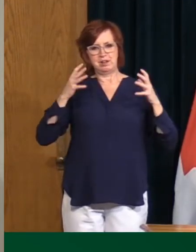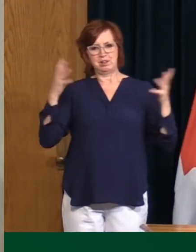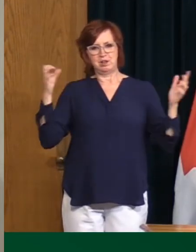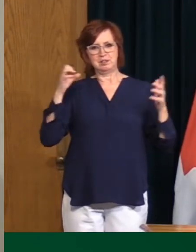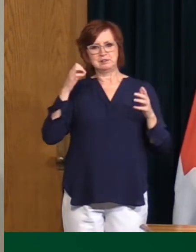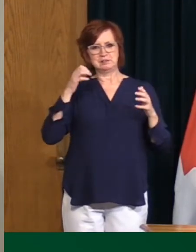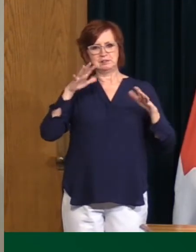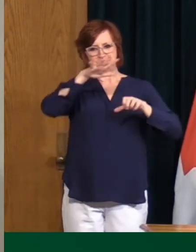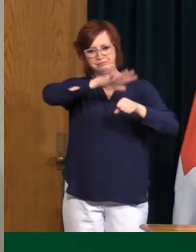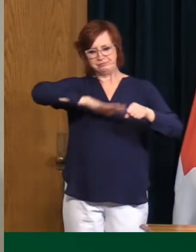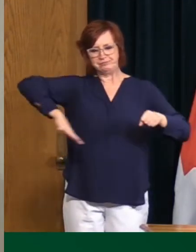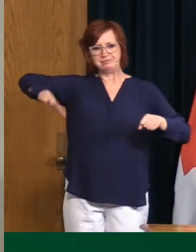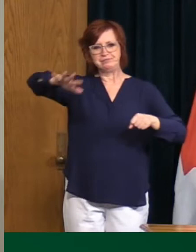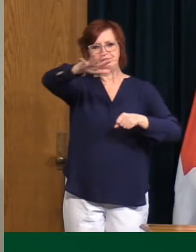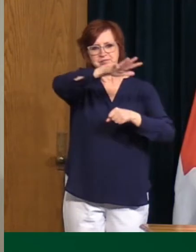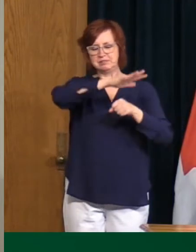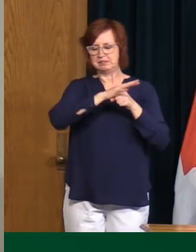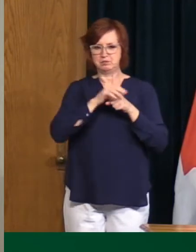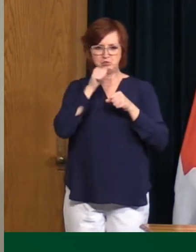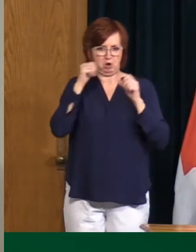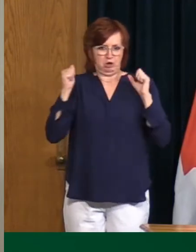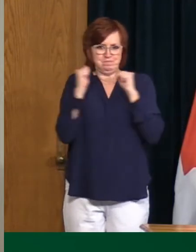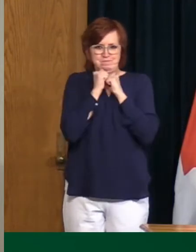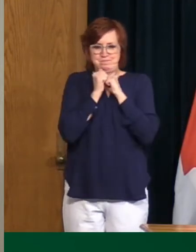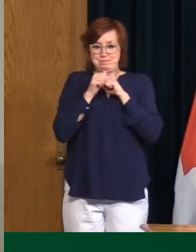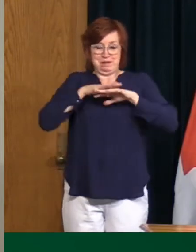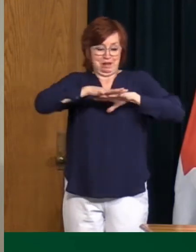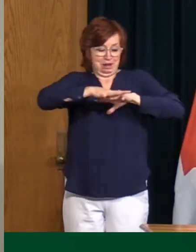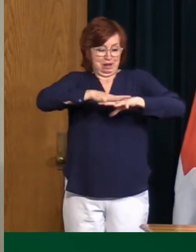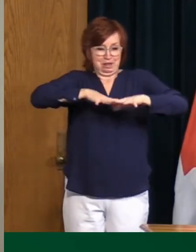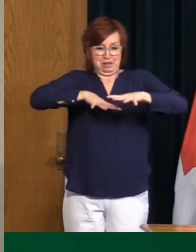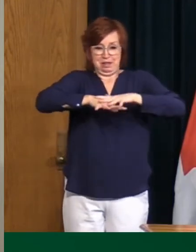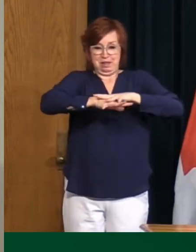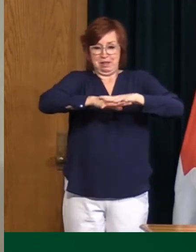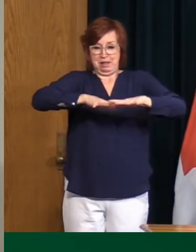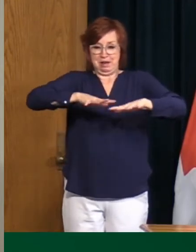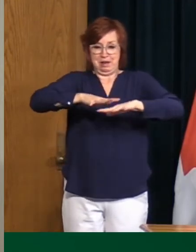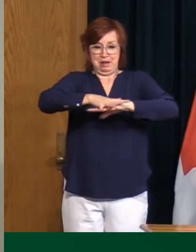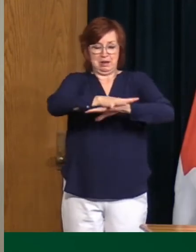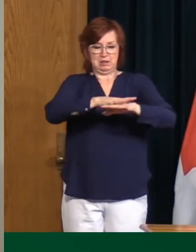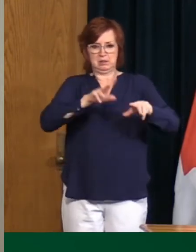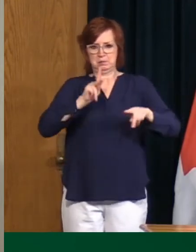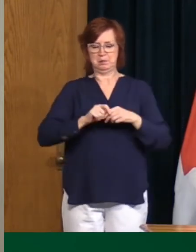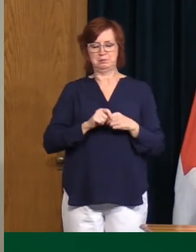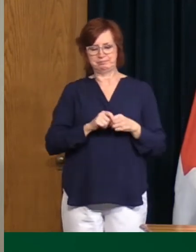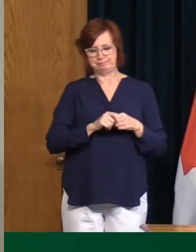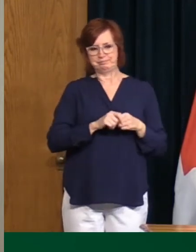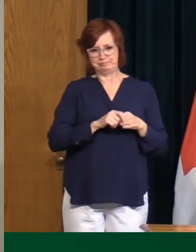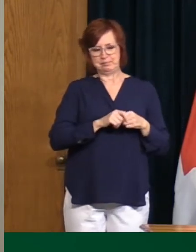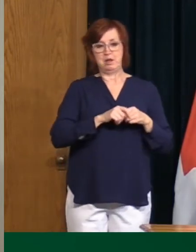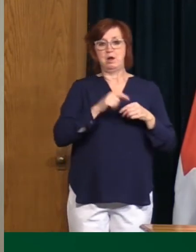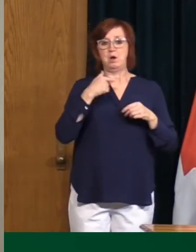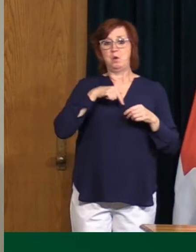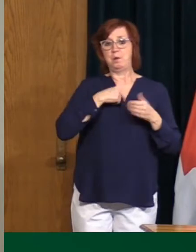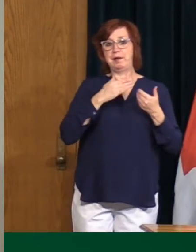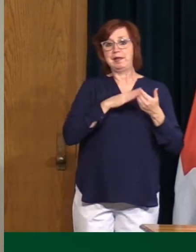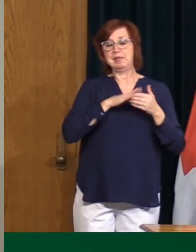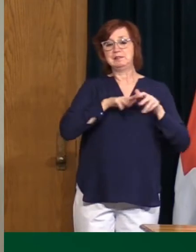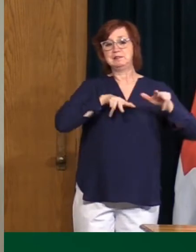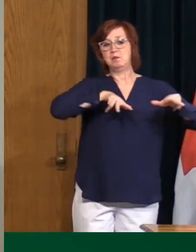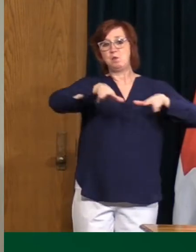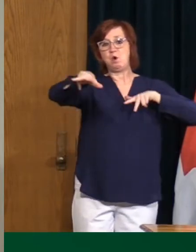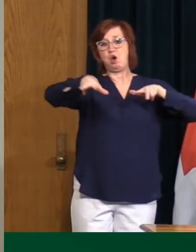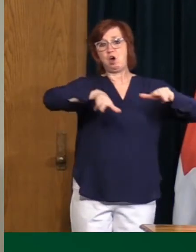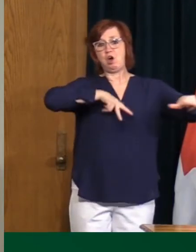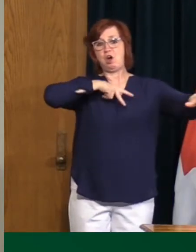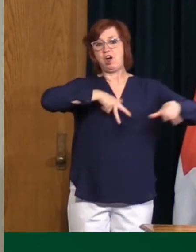near where we live or even going shopping. We generally can go about our daily business currently while maintaining